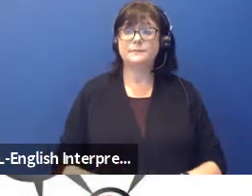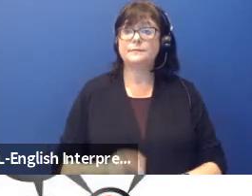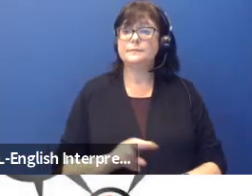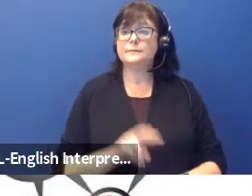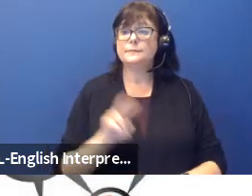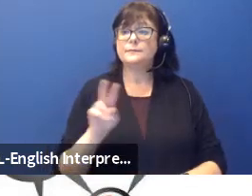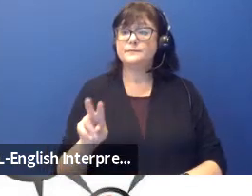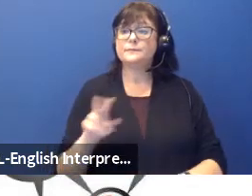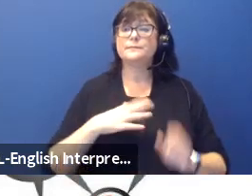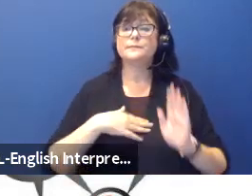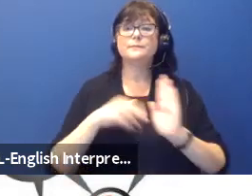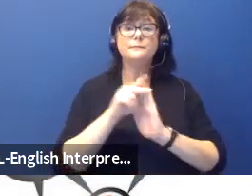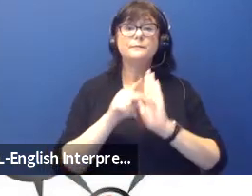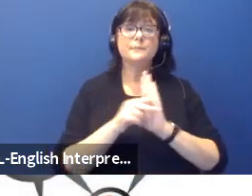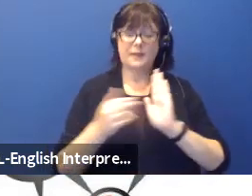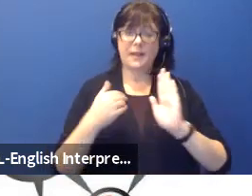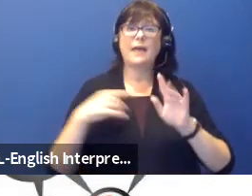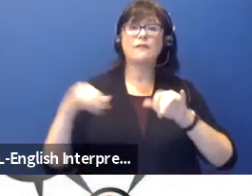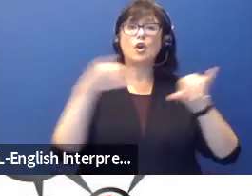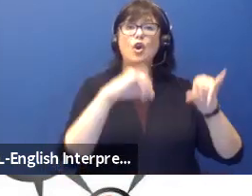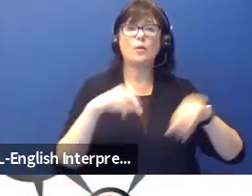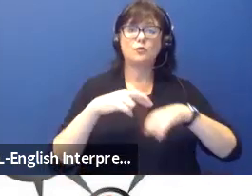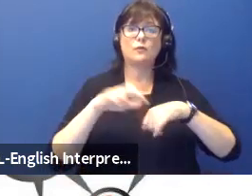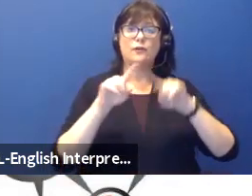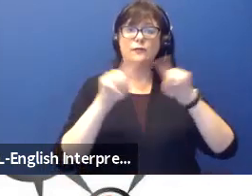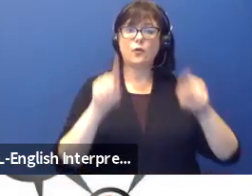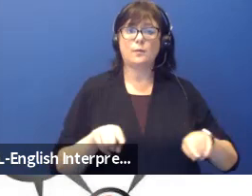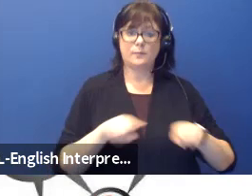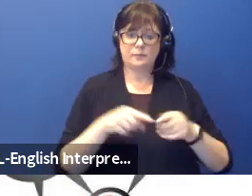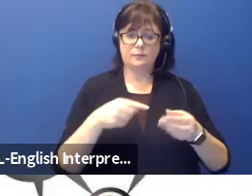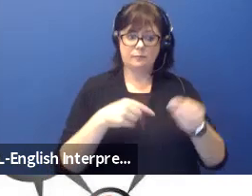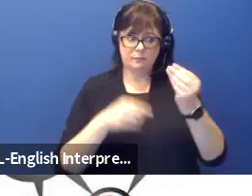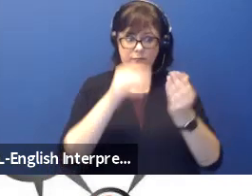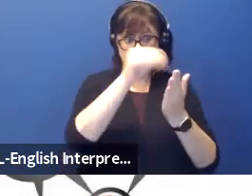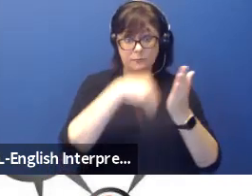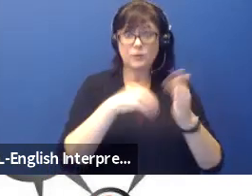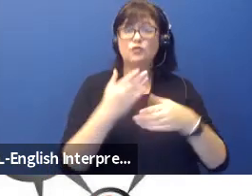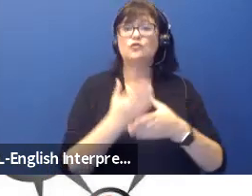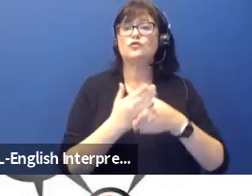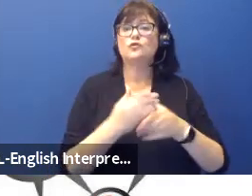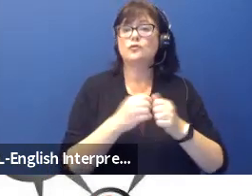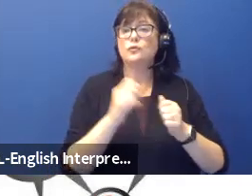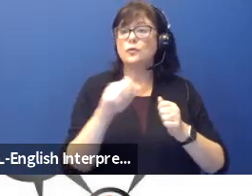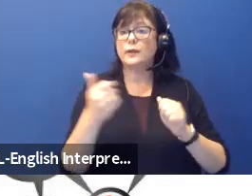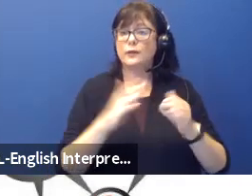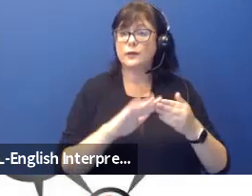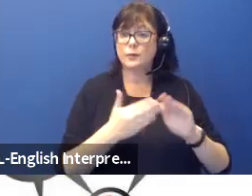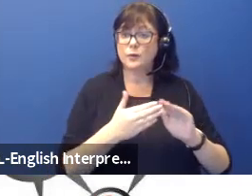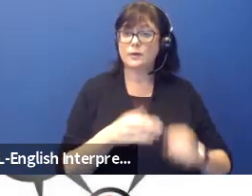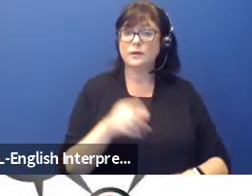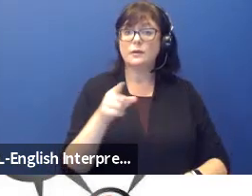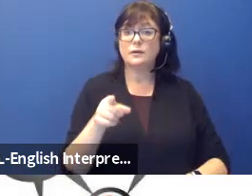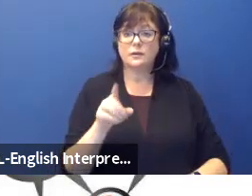to share with other services in the community. That is something I've heard of where there is, you know, if your community is fairly cooperative